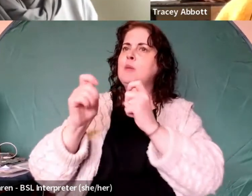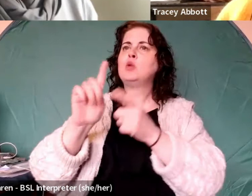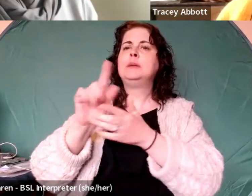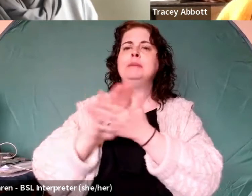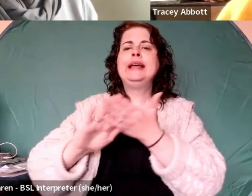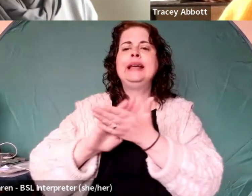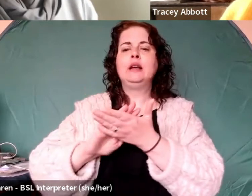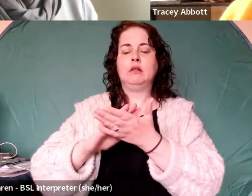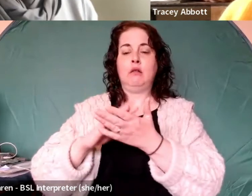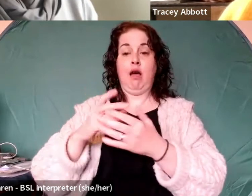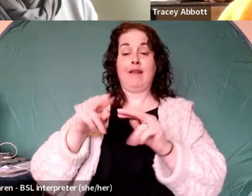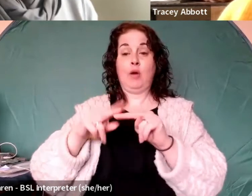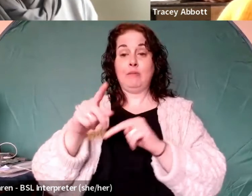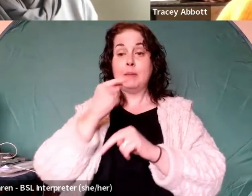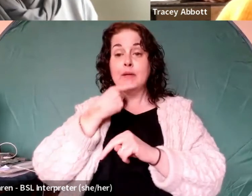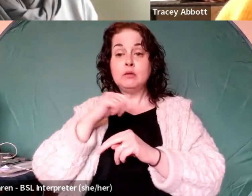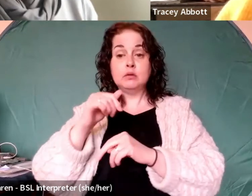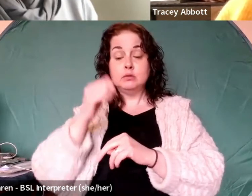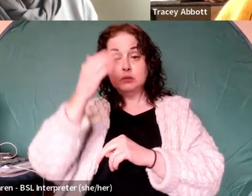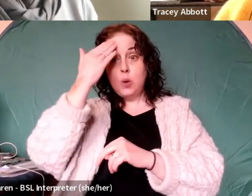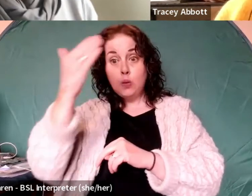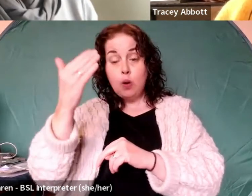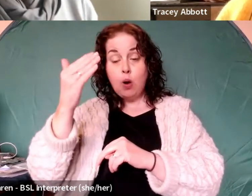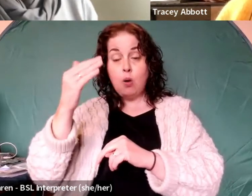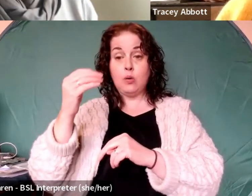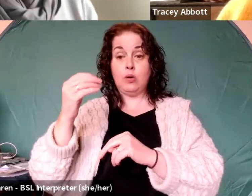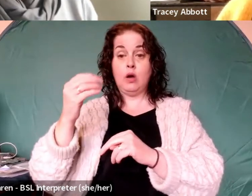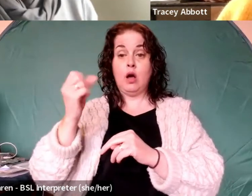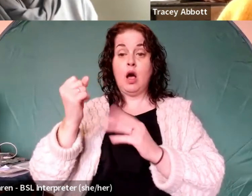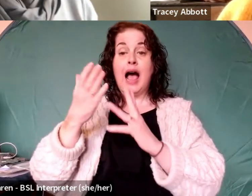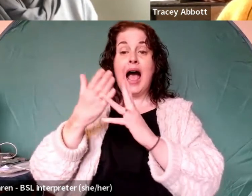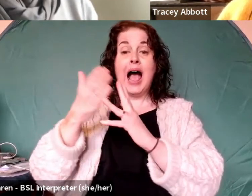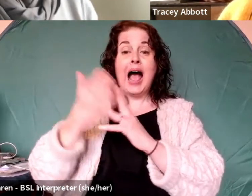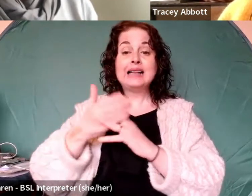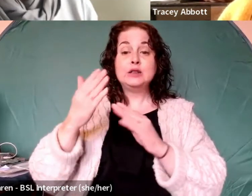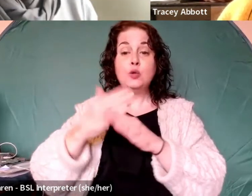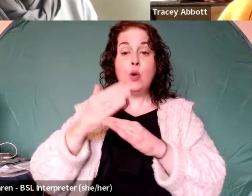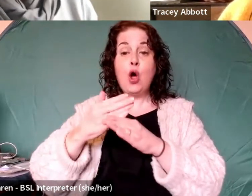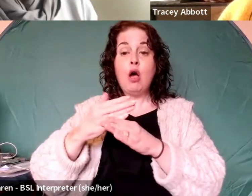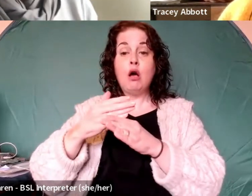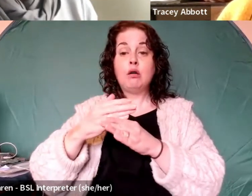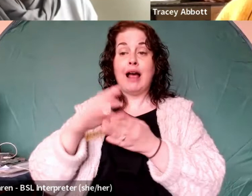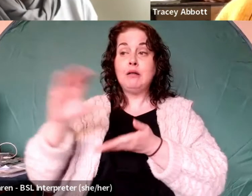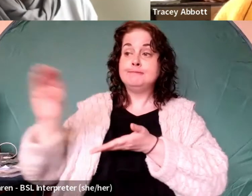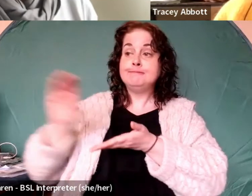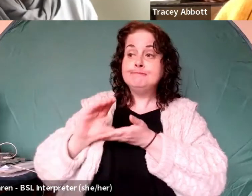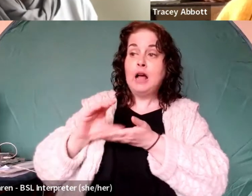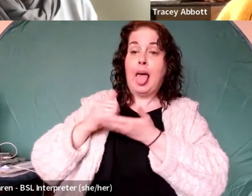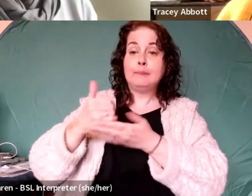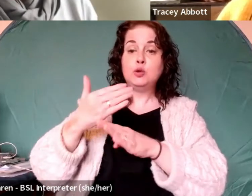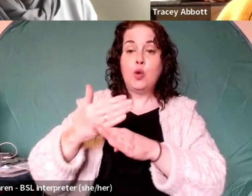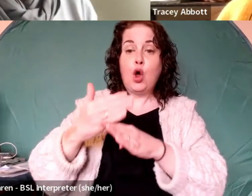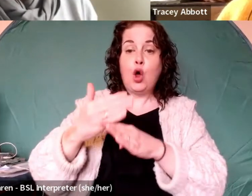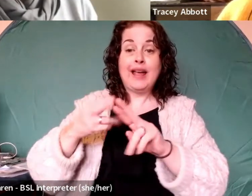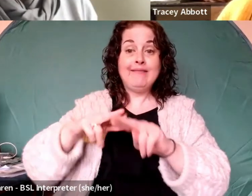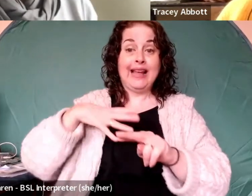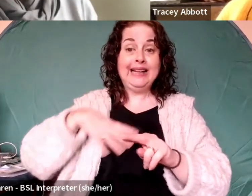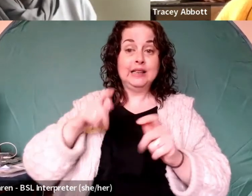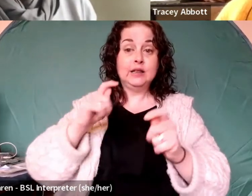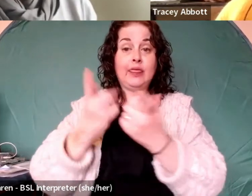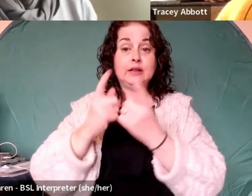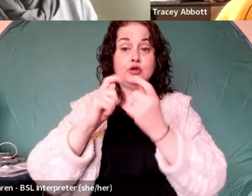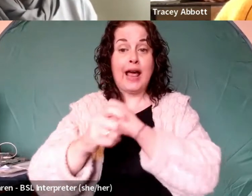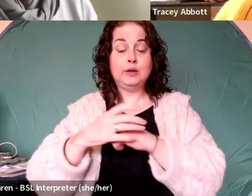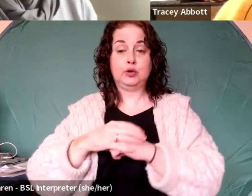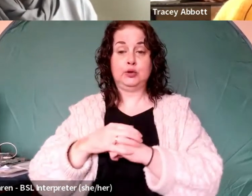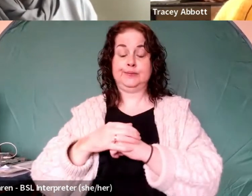if you've got individuals that aren't aware that there's an access to work fund that can help them into work if they need things changed.